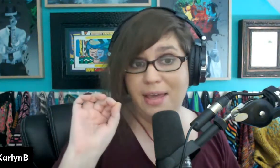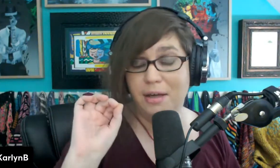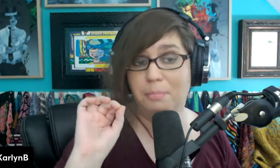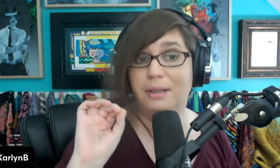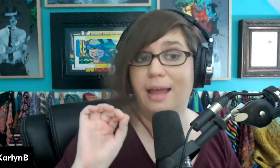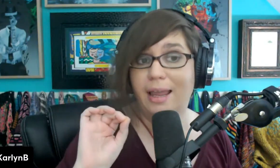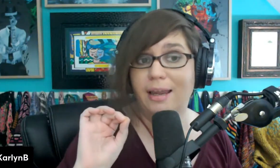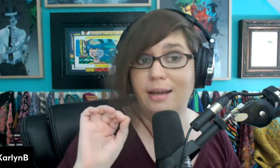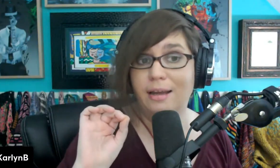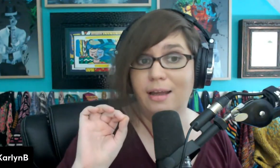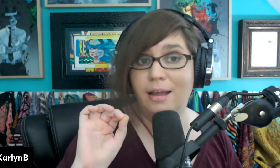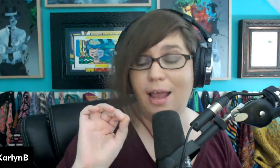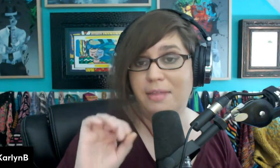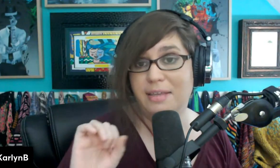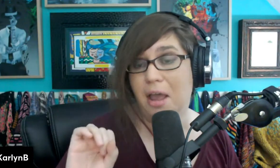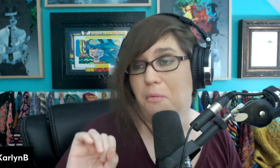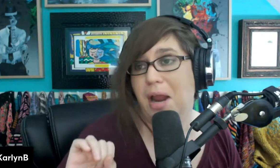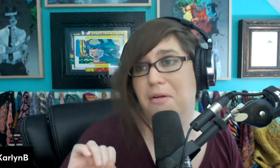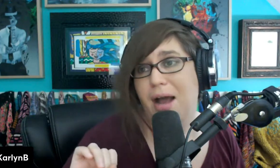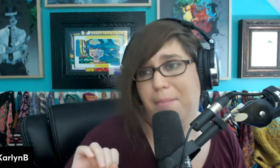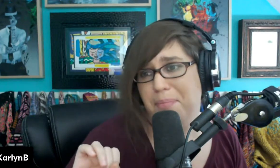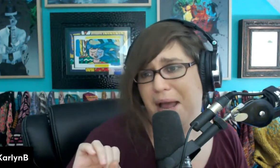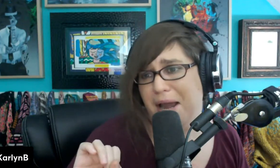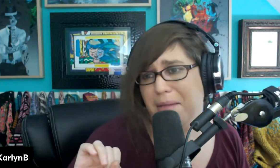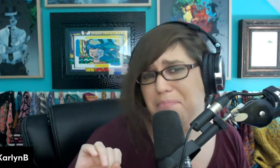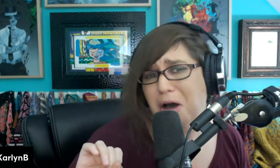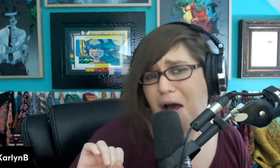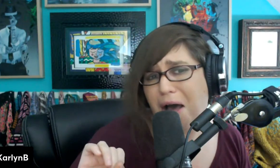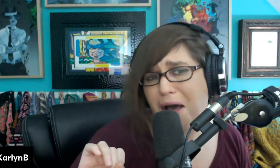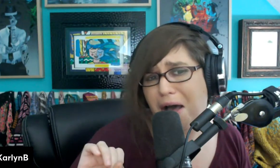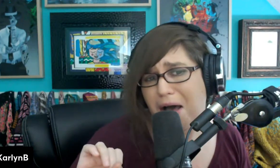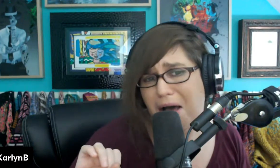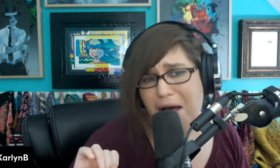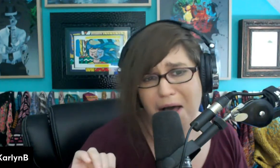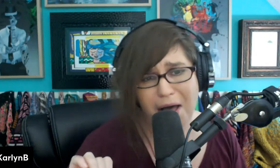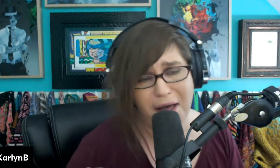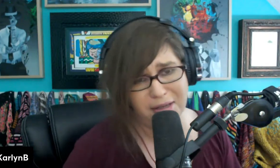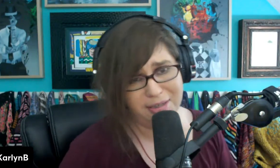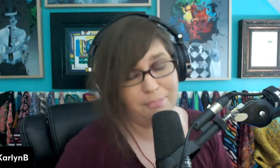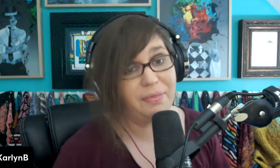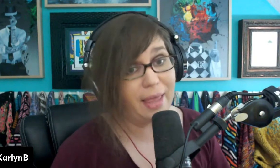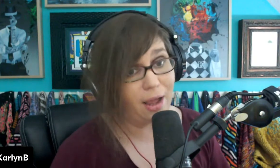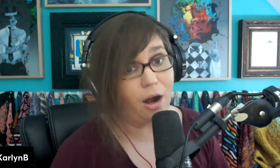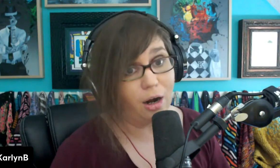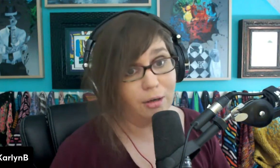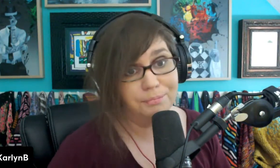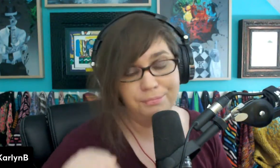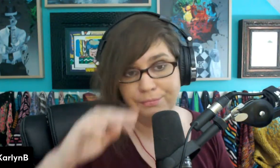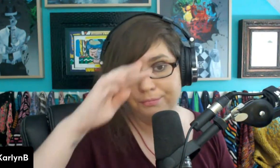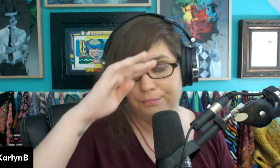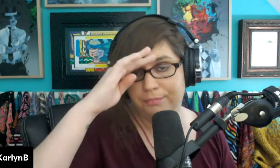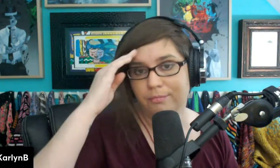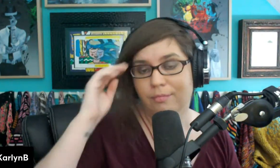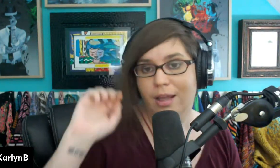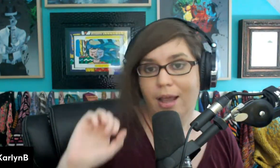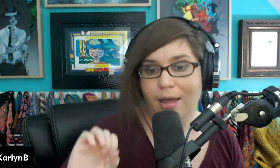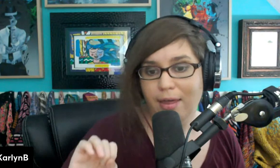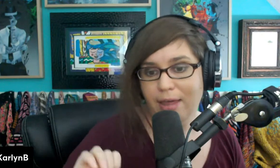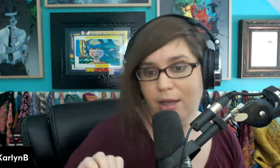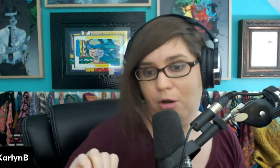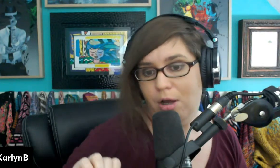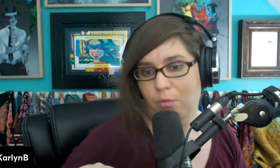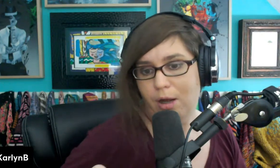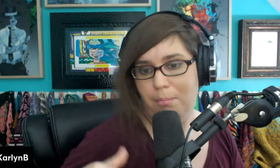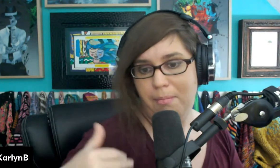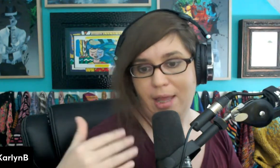and they complain and they say, we're not banning books, but they are. And then